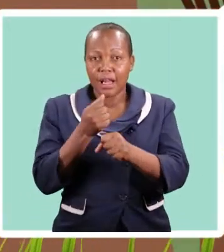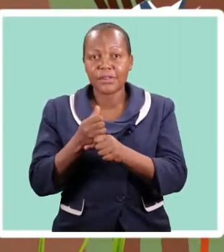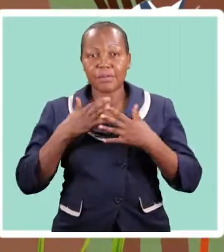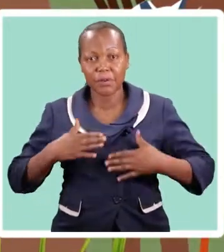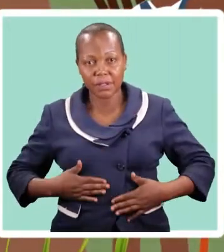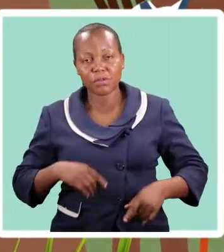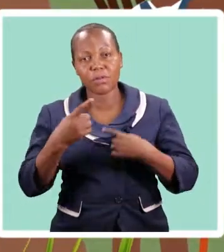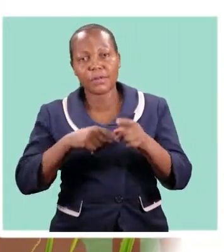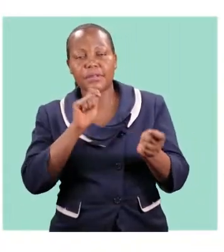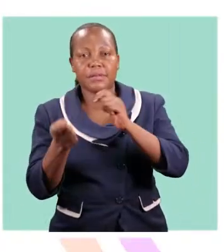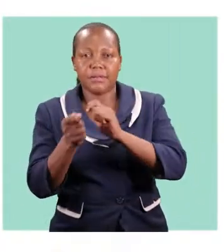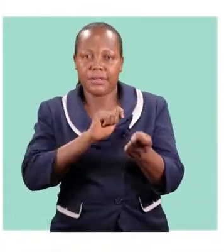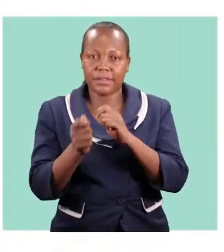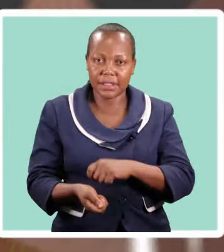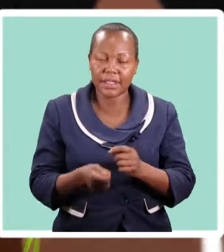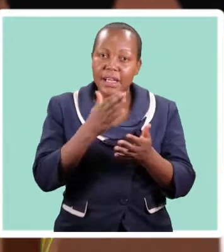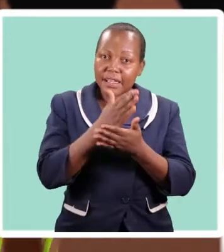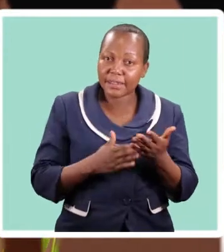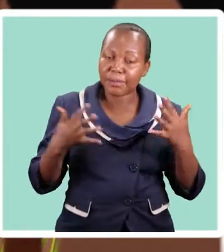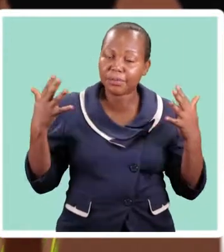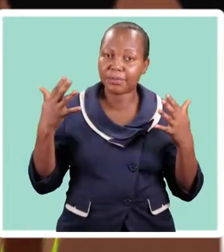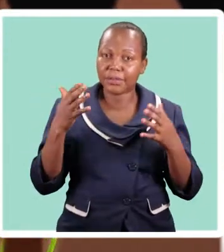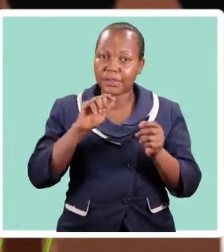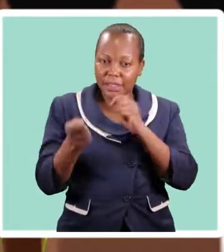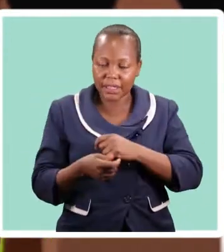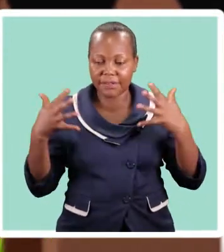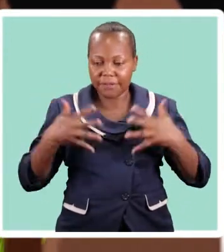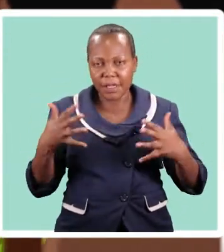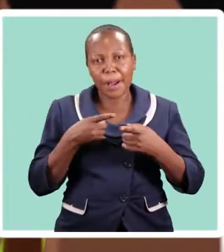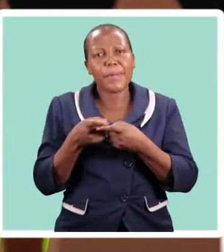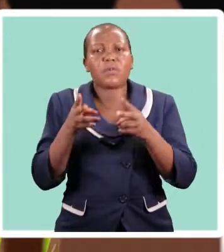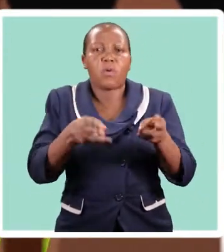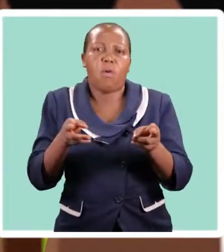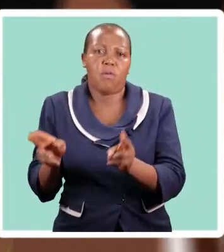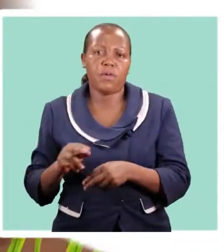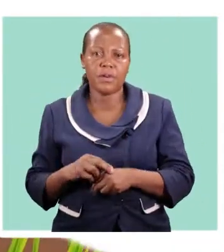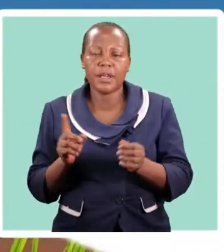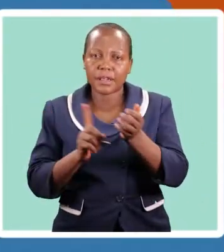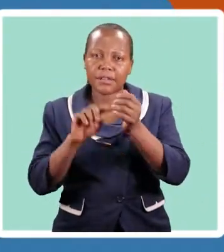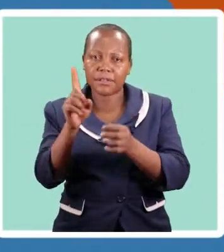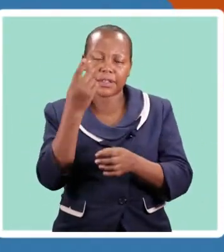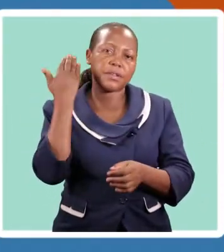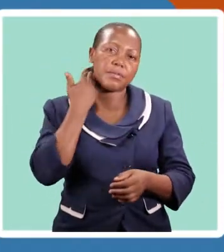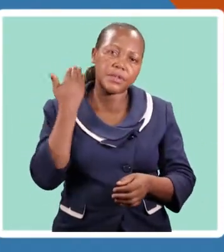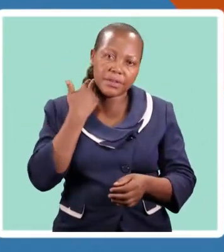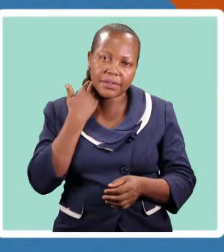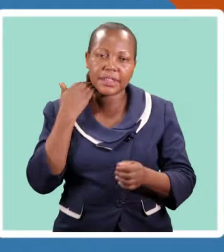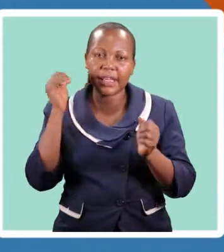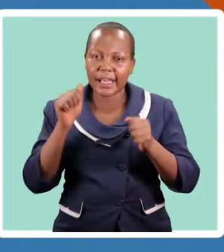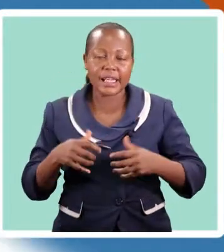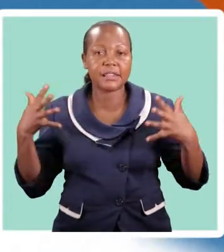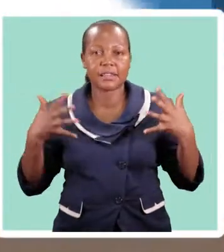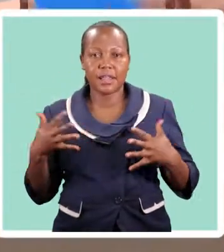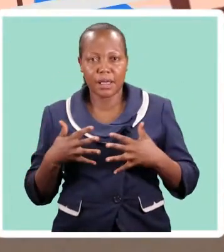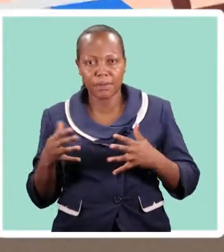Girls' bodies are constantly changing. Some of it can be embarrassing, but it's completely normal. Getting your first period can be